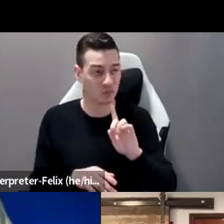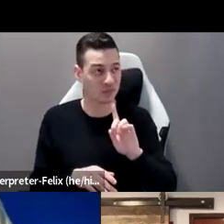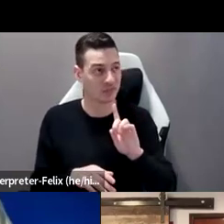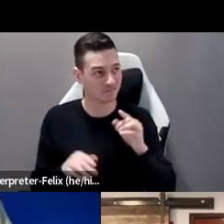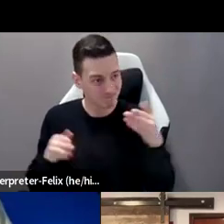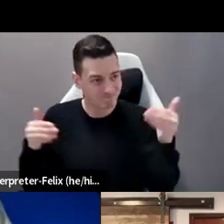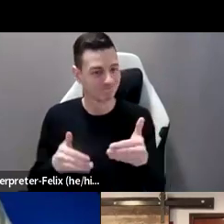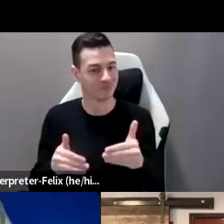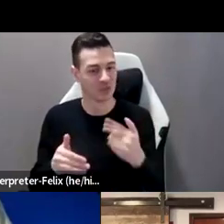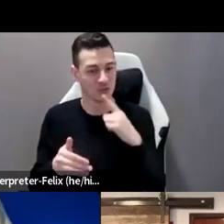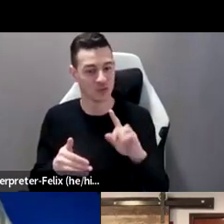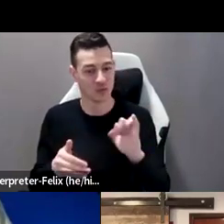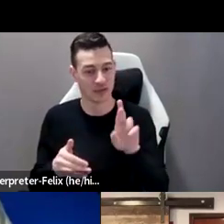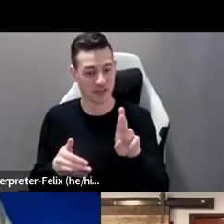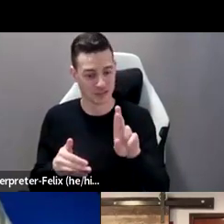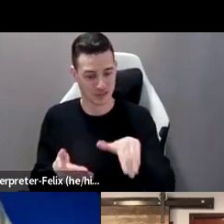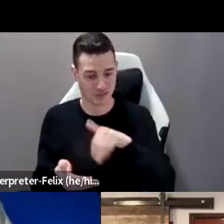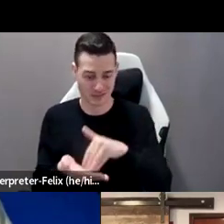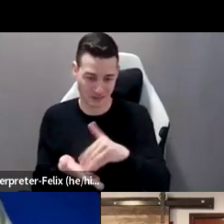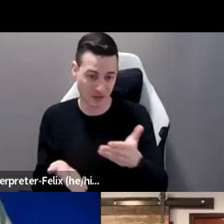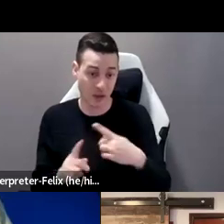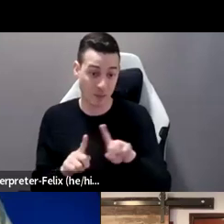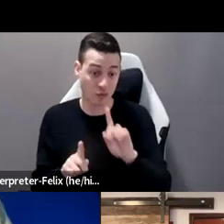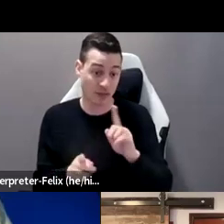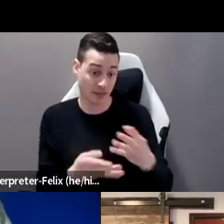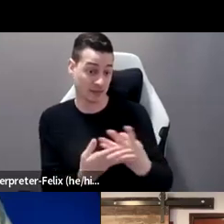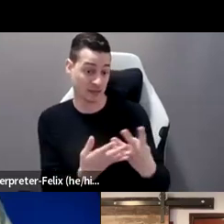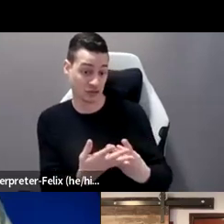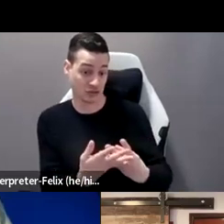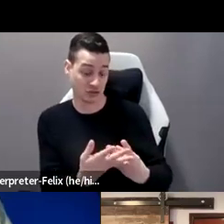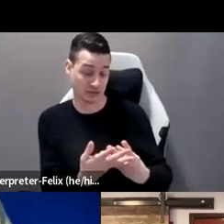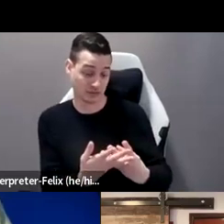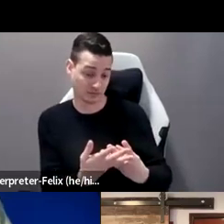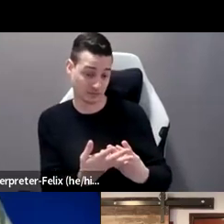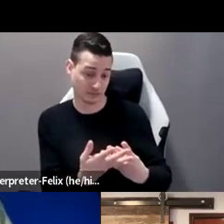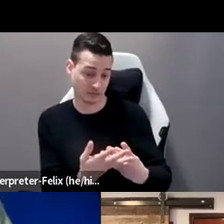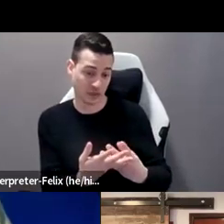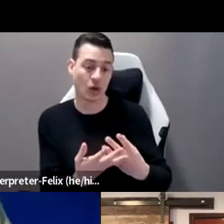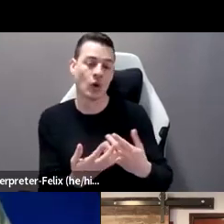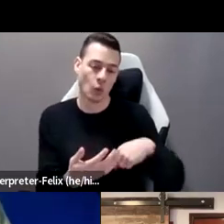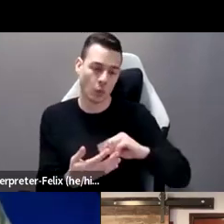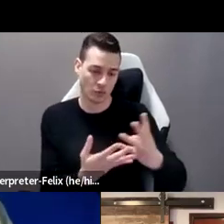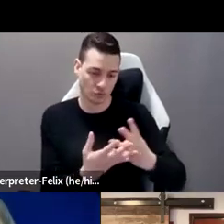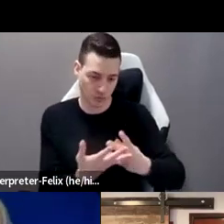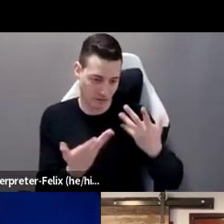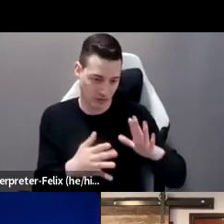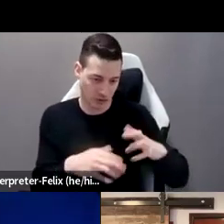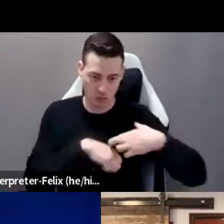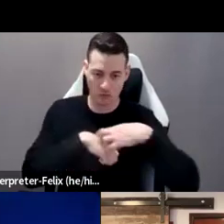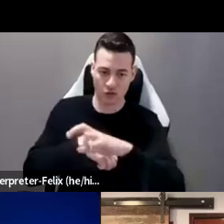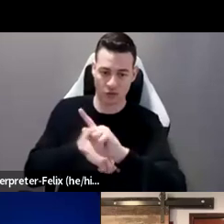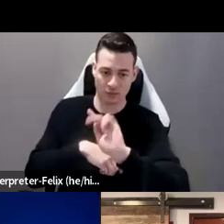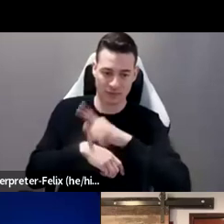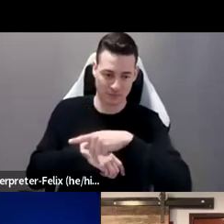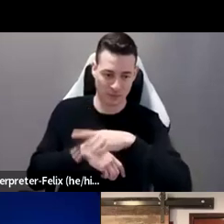I finagle that to be cancer prevention and screening. So we do navigate a lot of people to primary care providers. And I was just speaking with